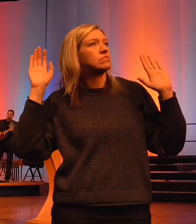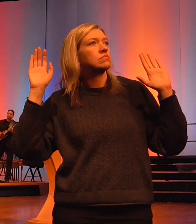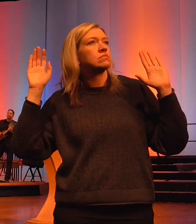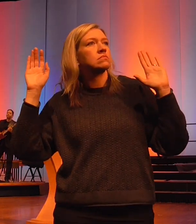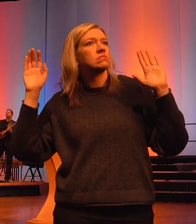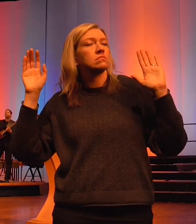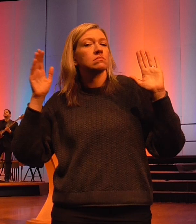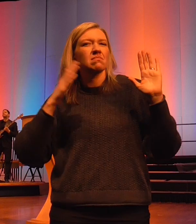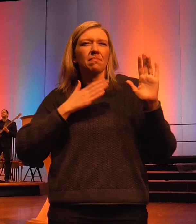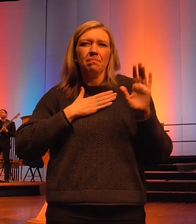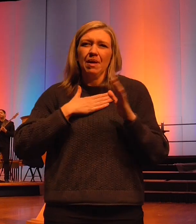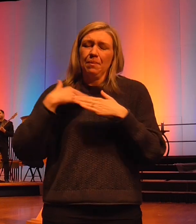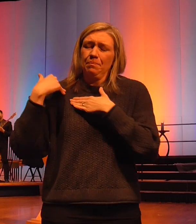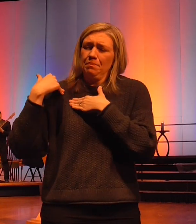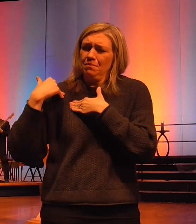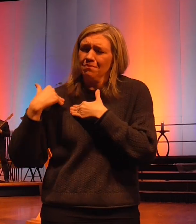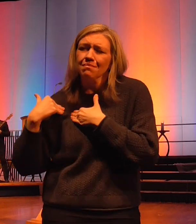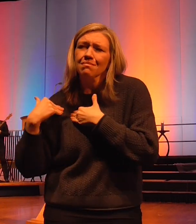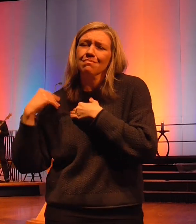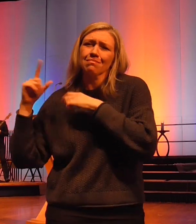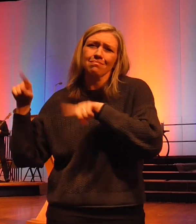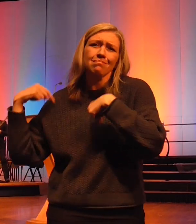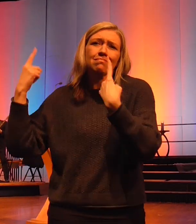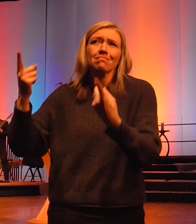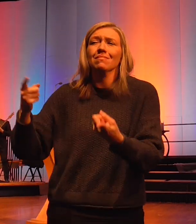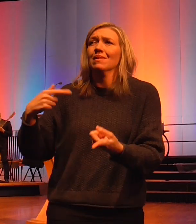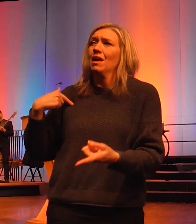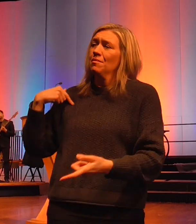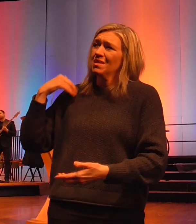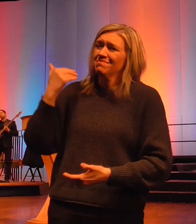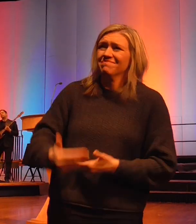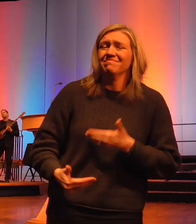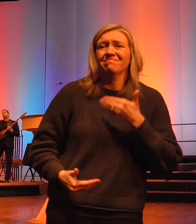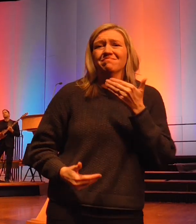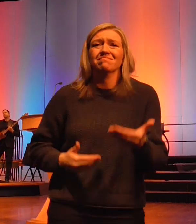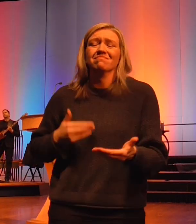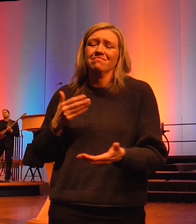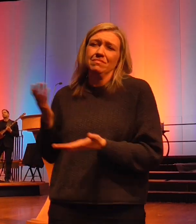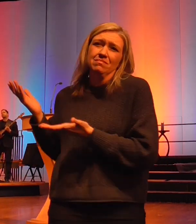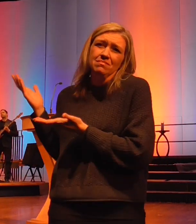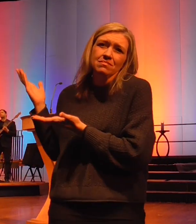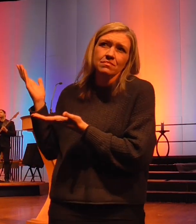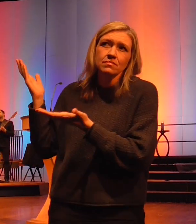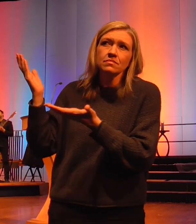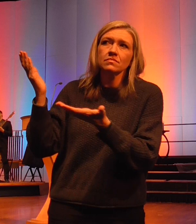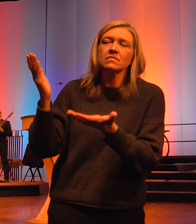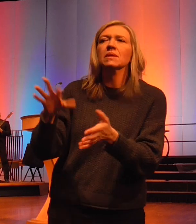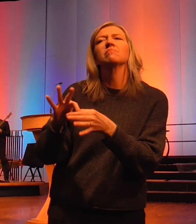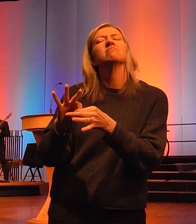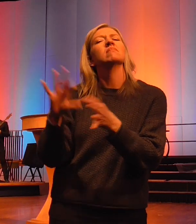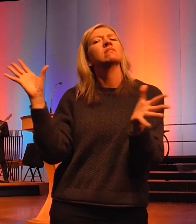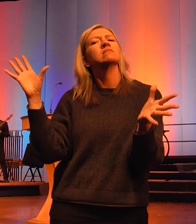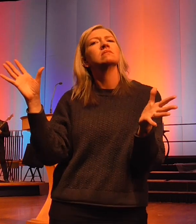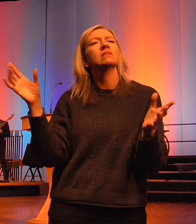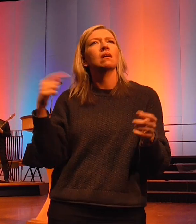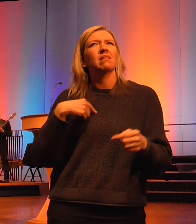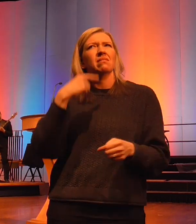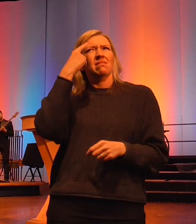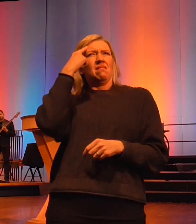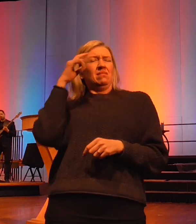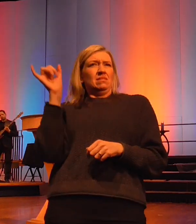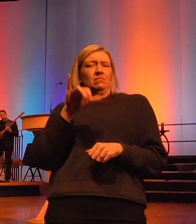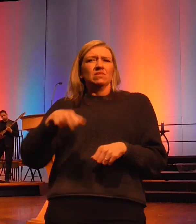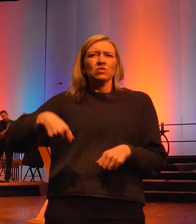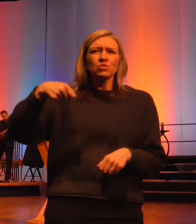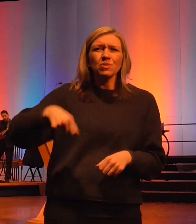I give up my heavy load that I've been lugging, like it was a suitcase full